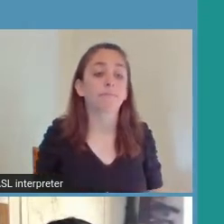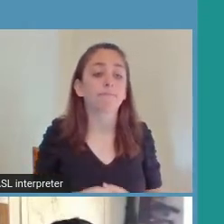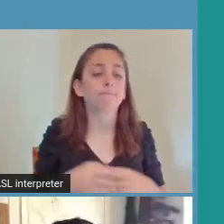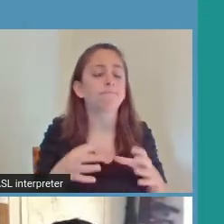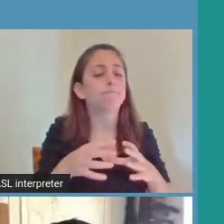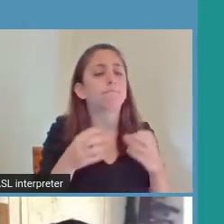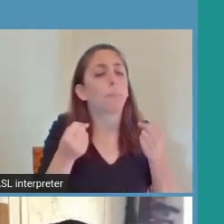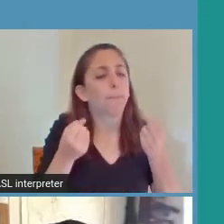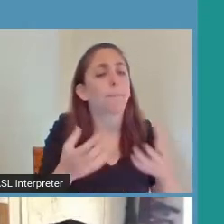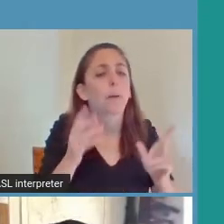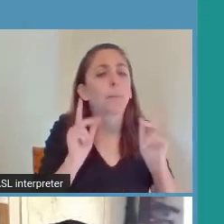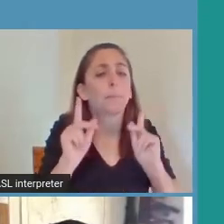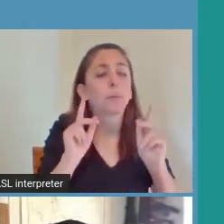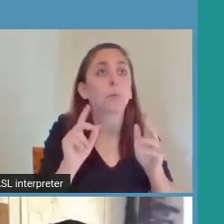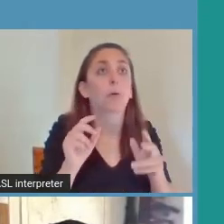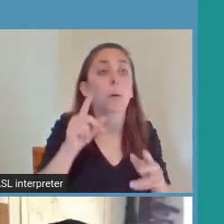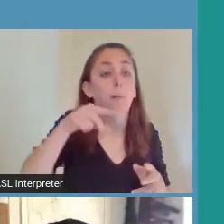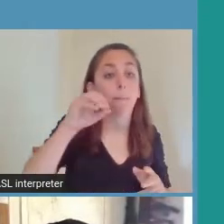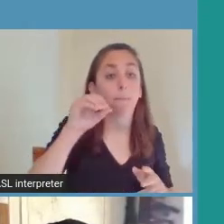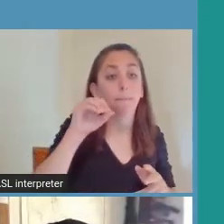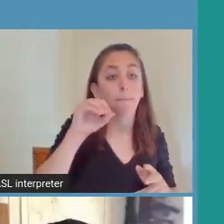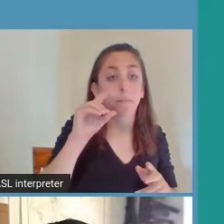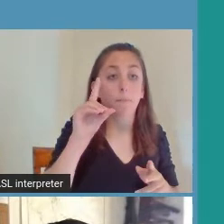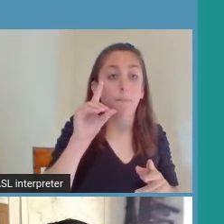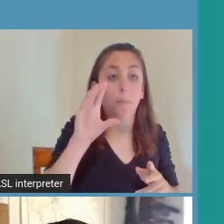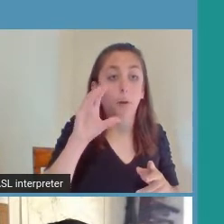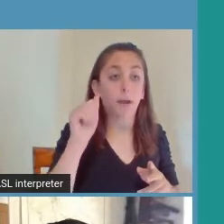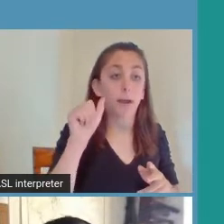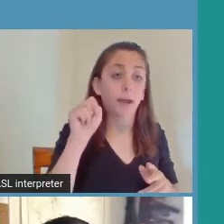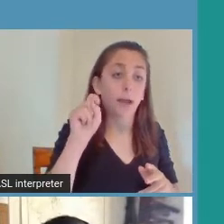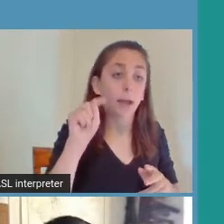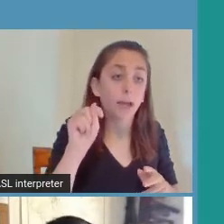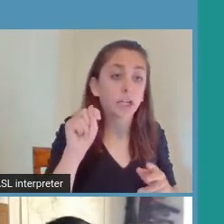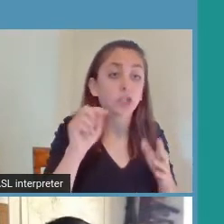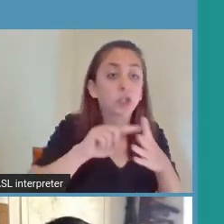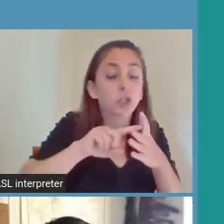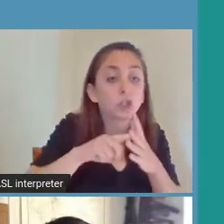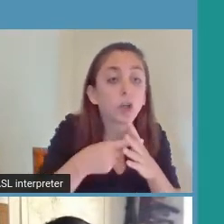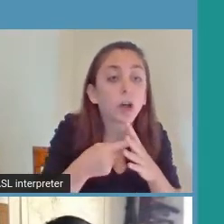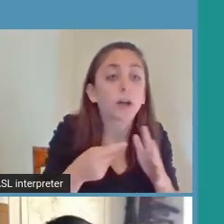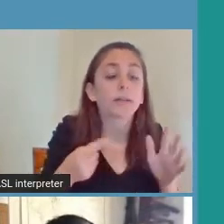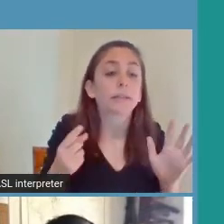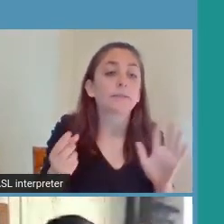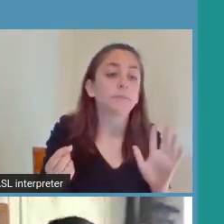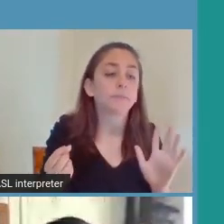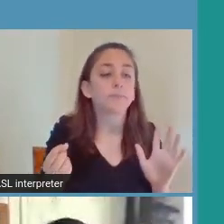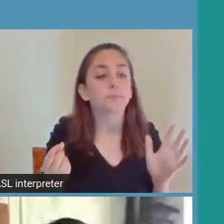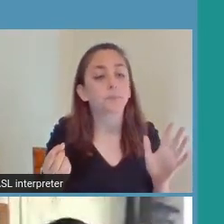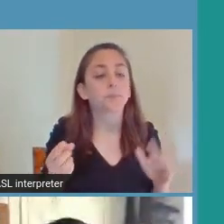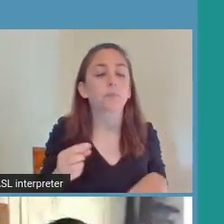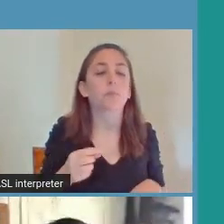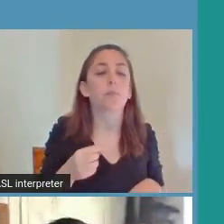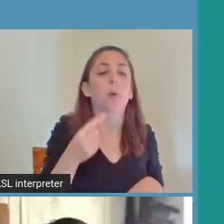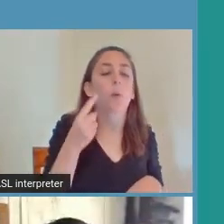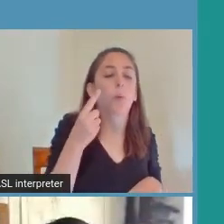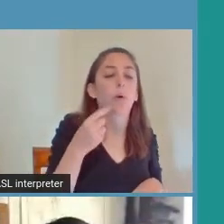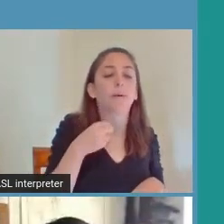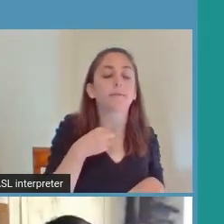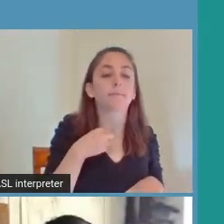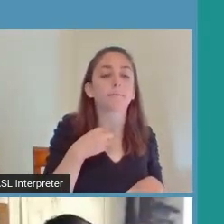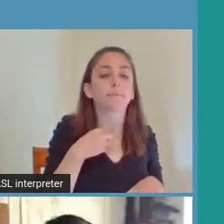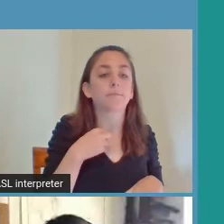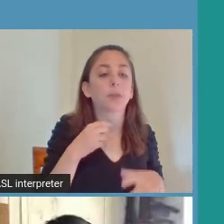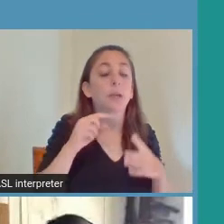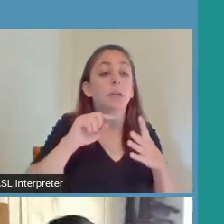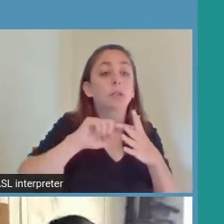a lot of people start podcasts, So one thing I did was when I started this podcast is I